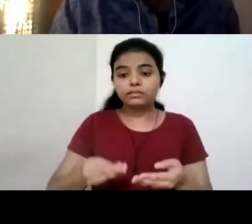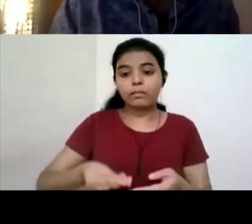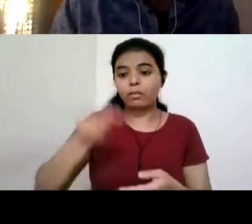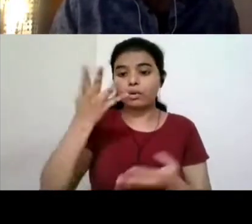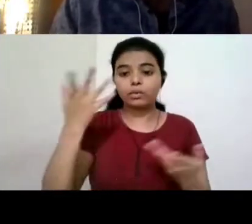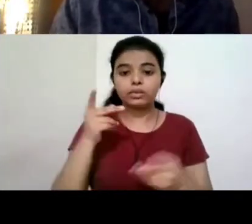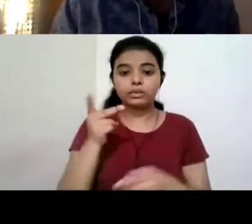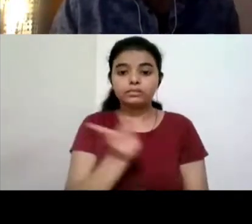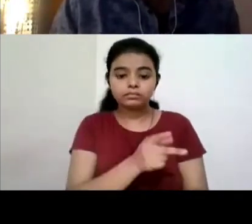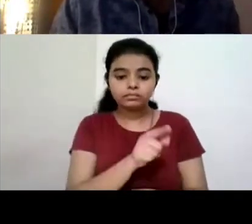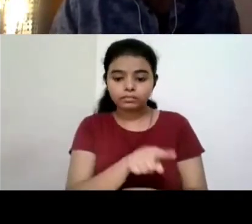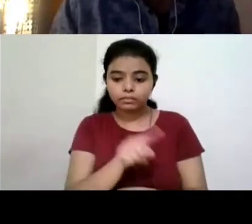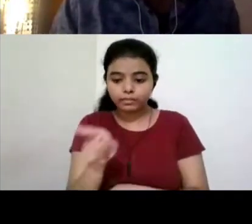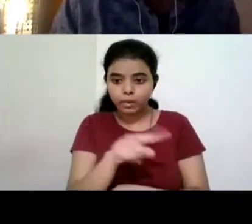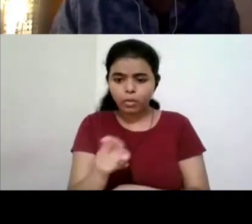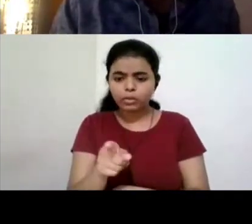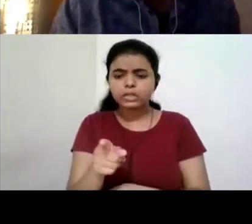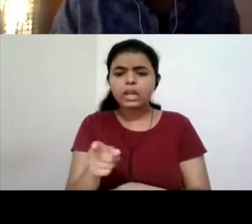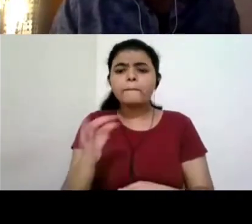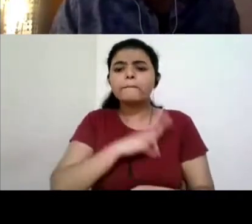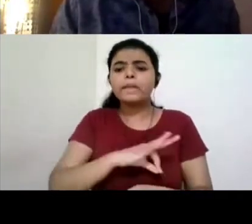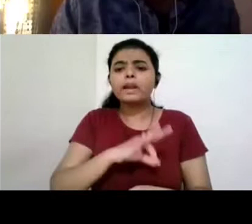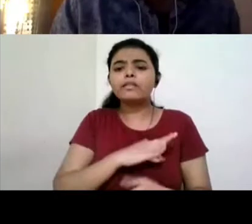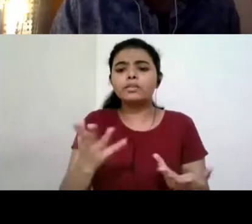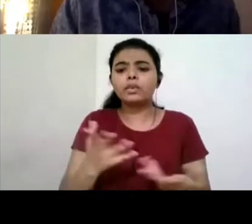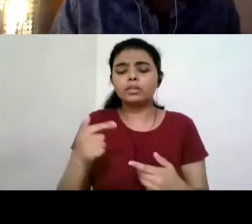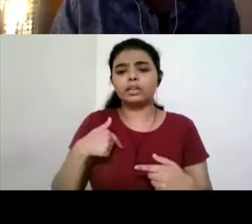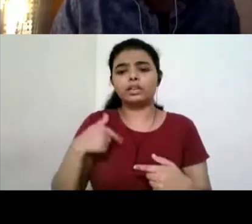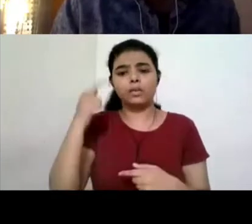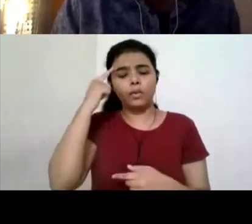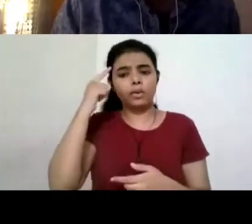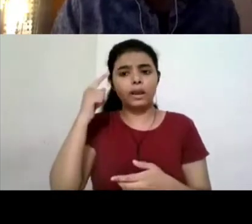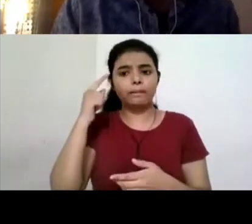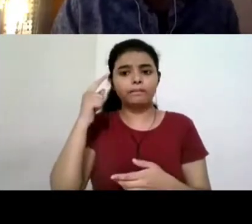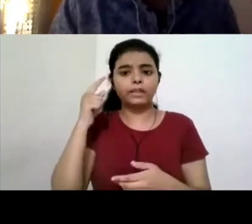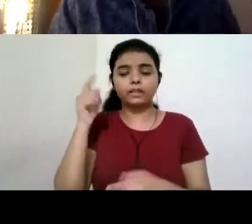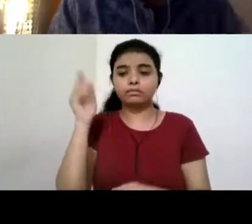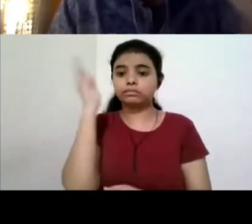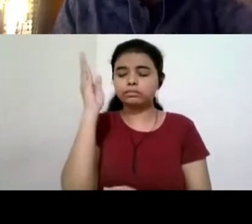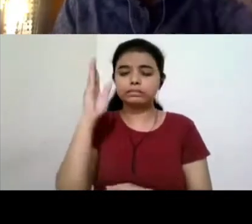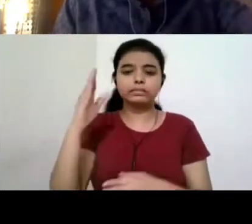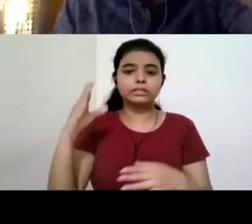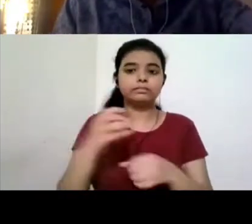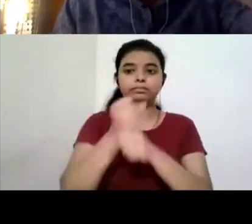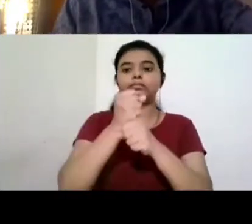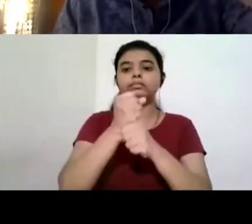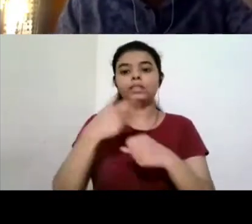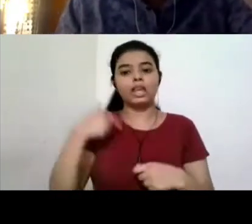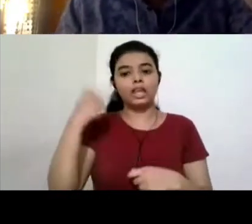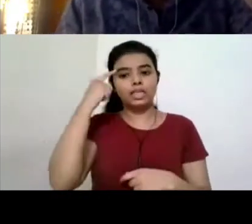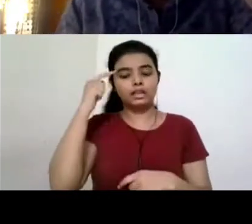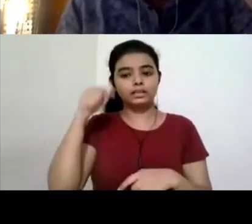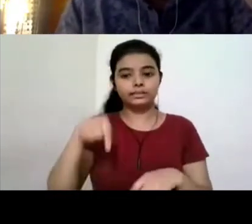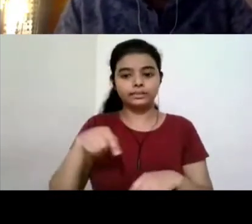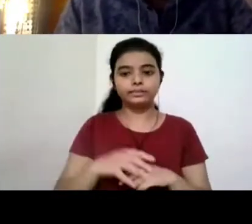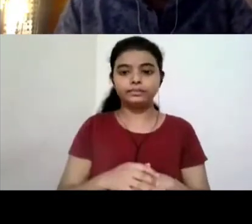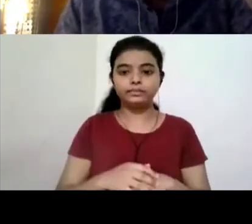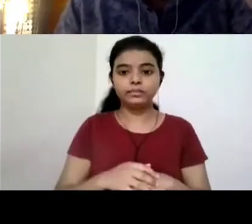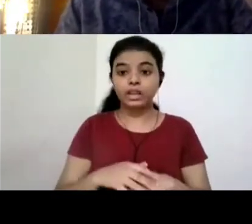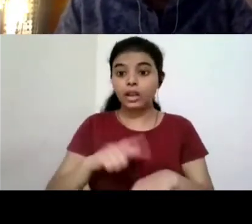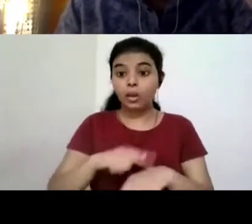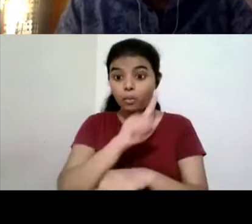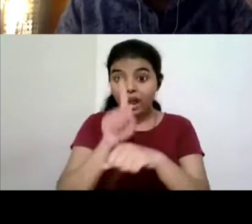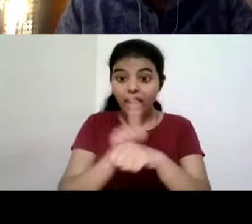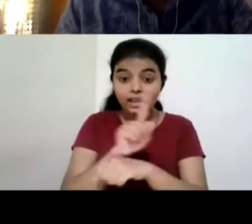to gain from the other, that is the thrust of my presentation this evening. I don't think I'll speak for an hour,